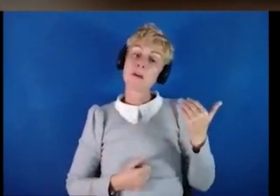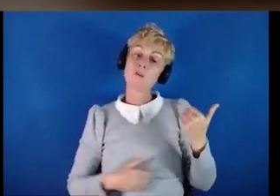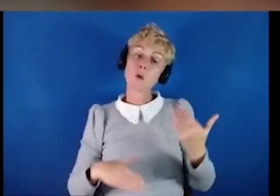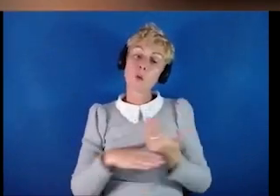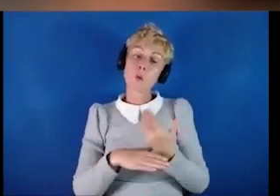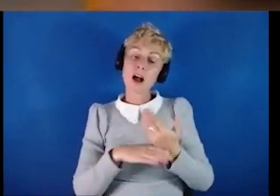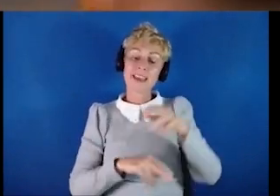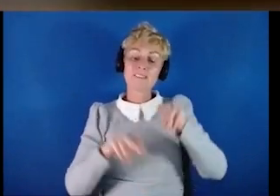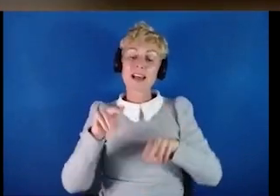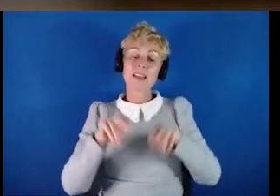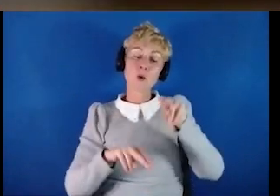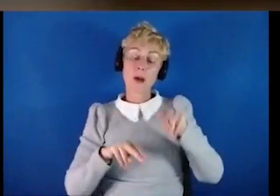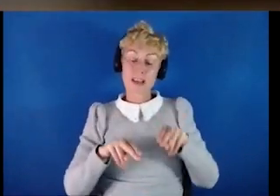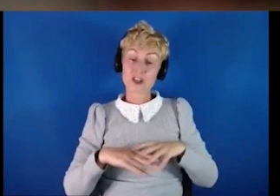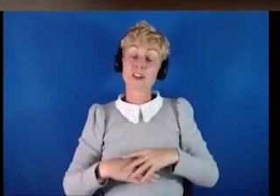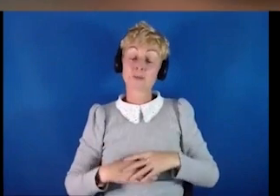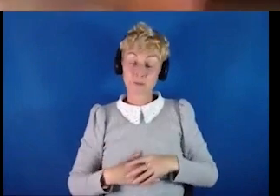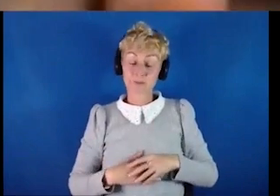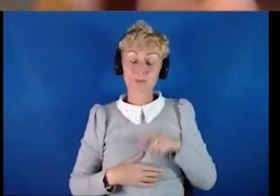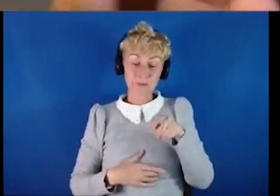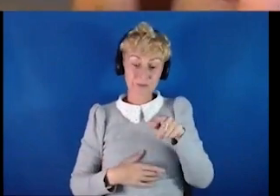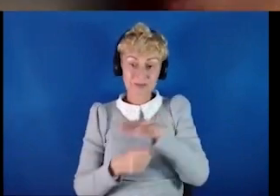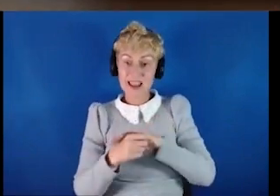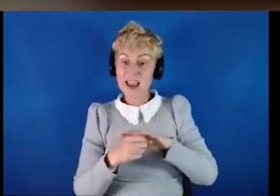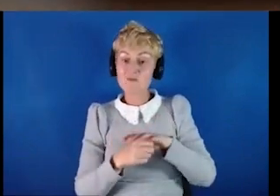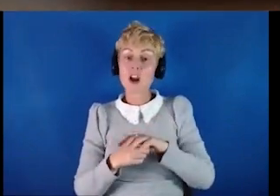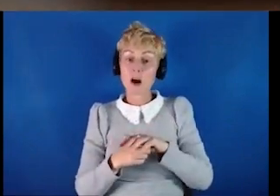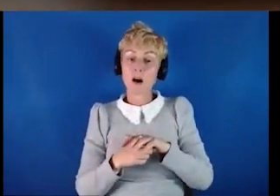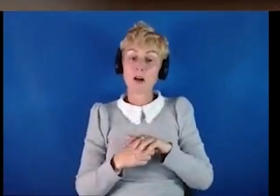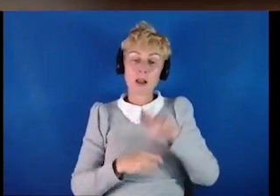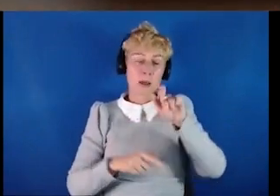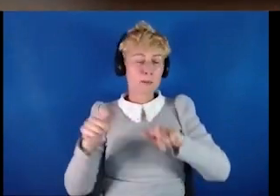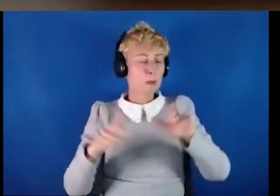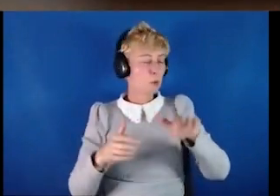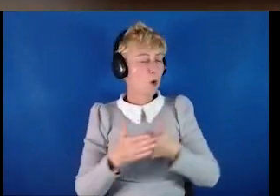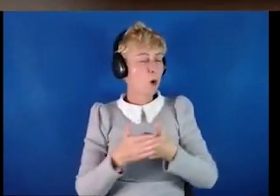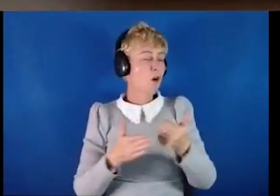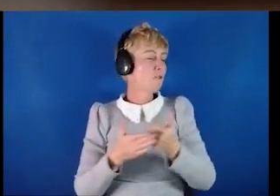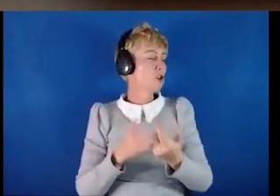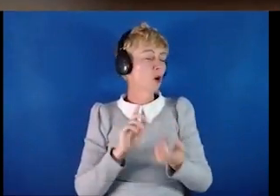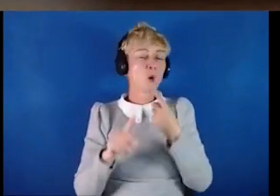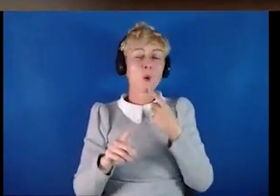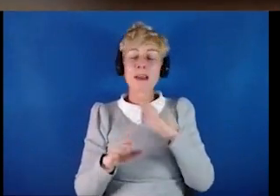evaluation, and this is one of the areas that people often talked about.